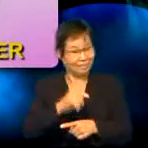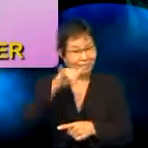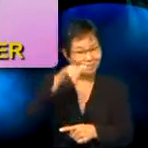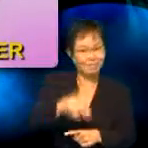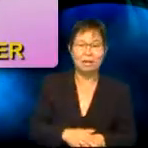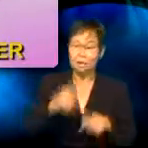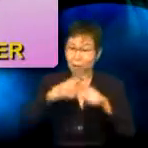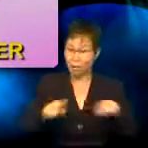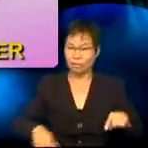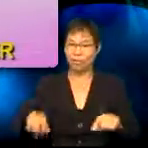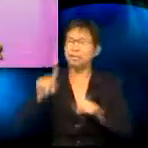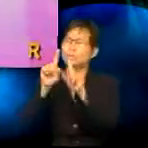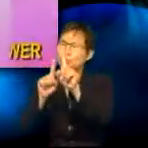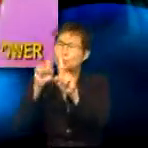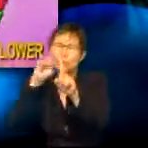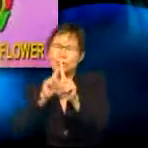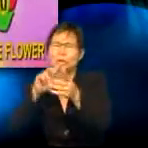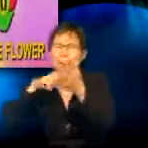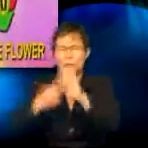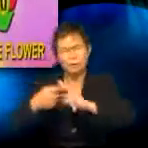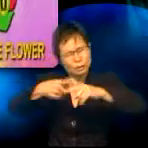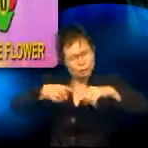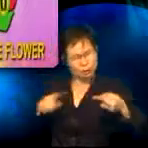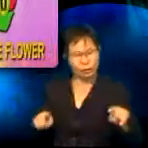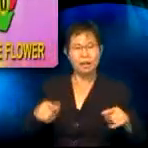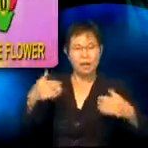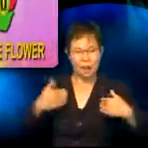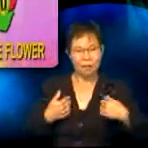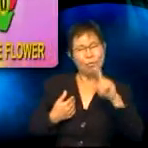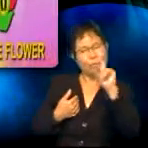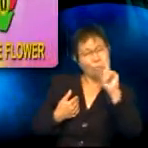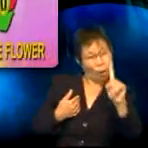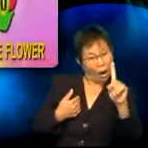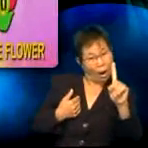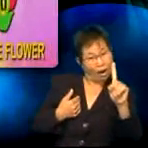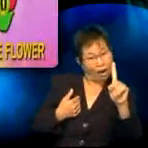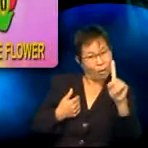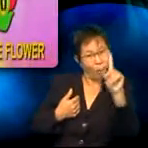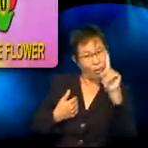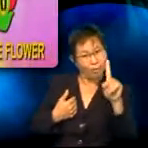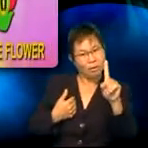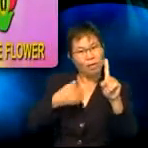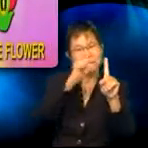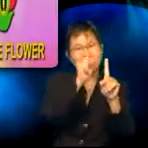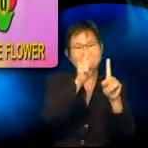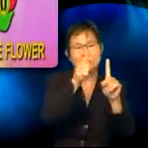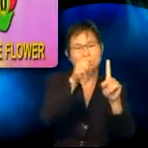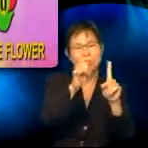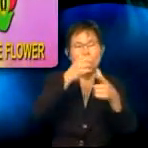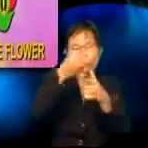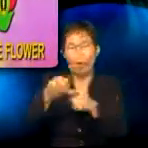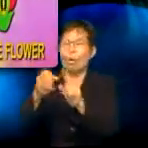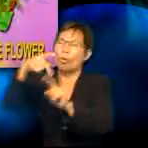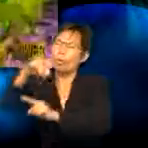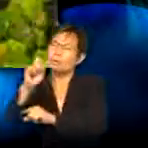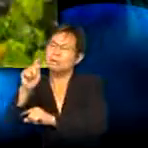a unisexual flower is different. It contains either only the stamen or the pistil.